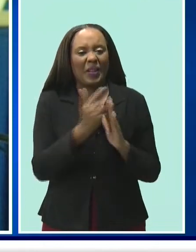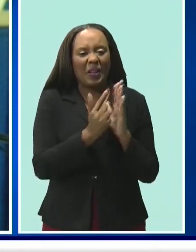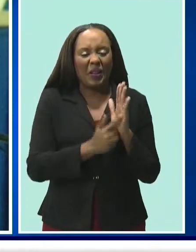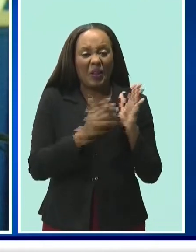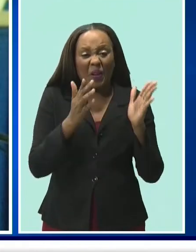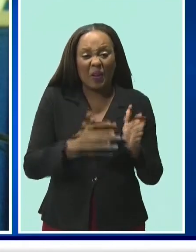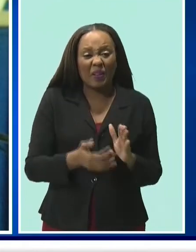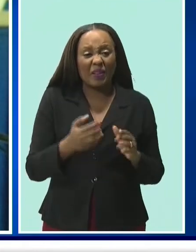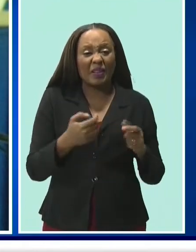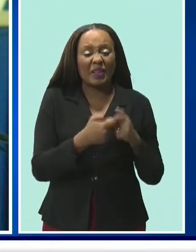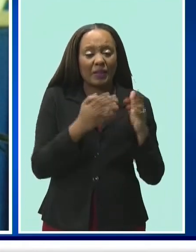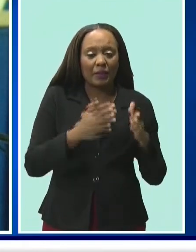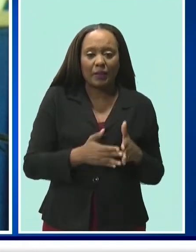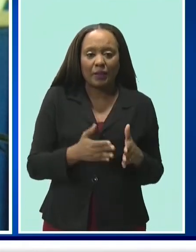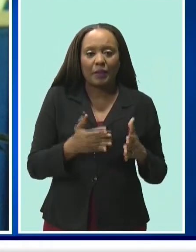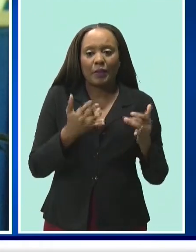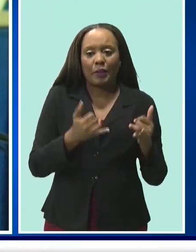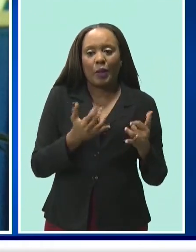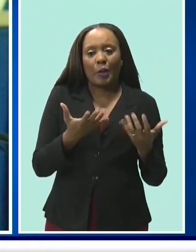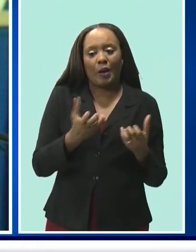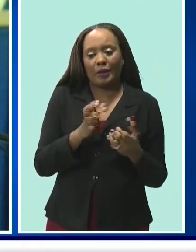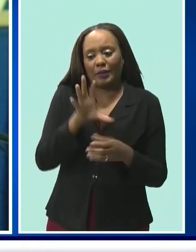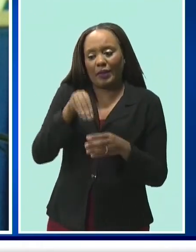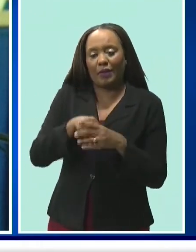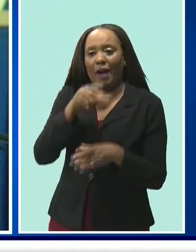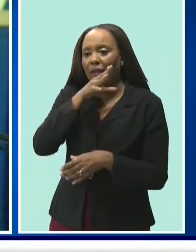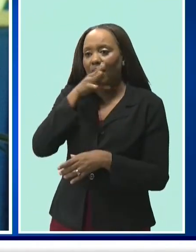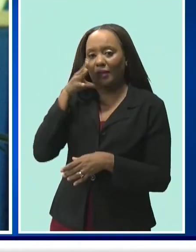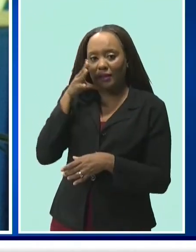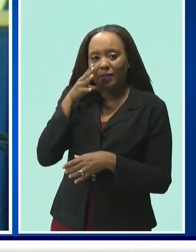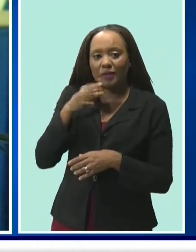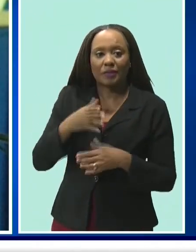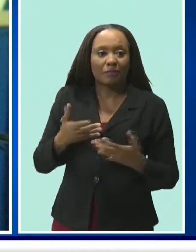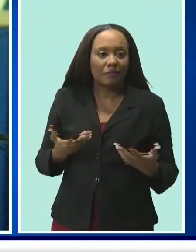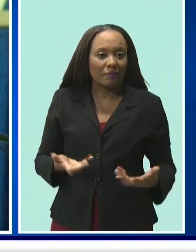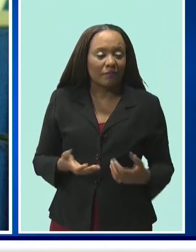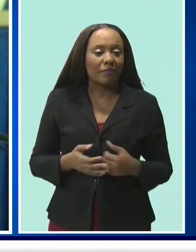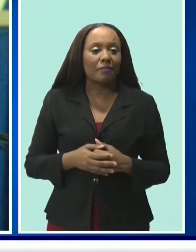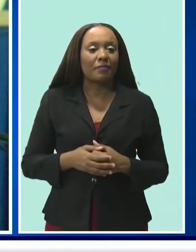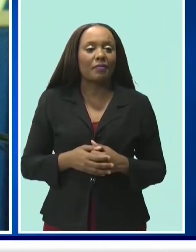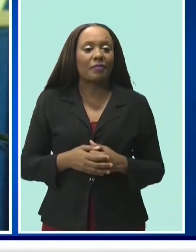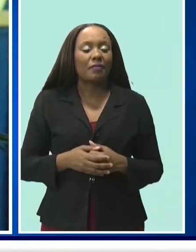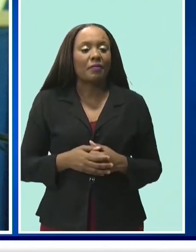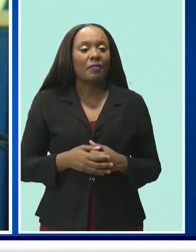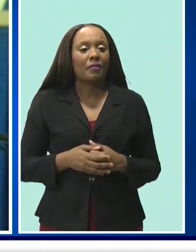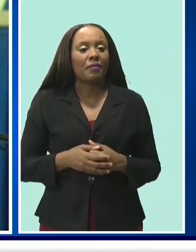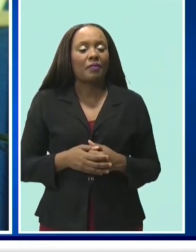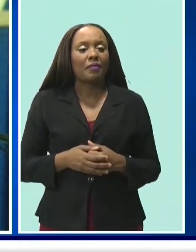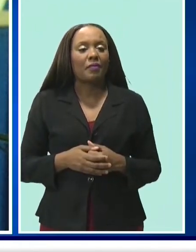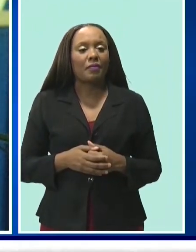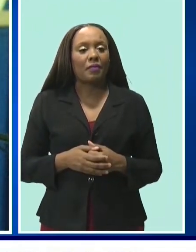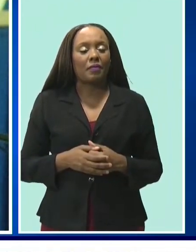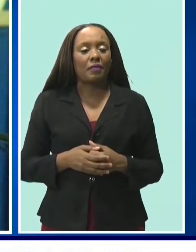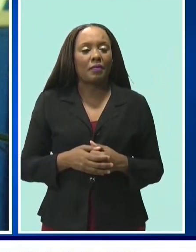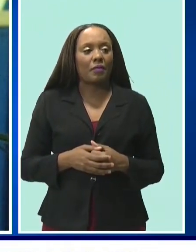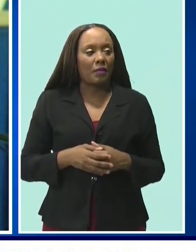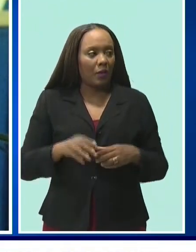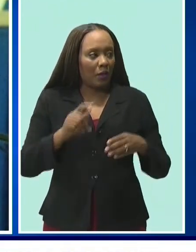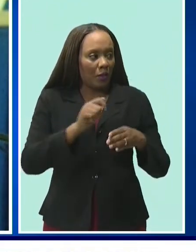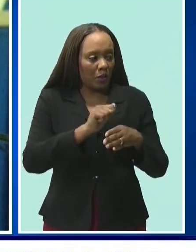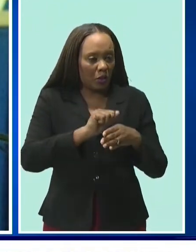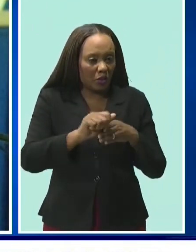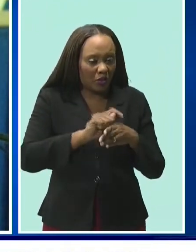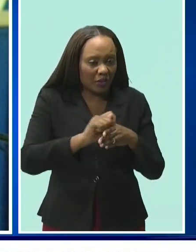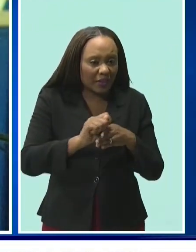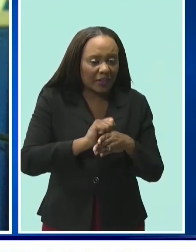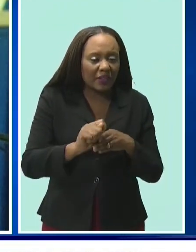into agriculture, and they're using that particular expertise and the training to enhance the